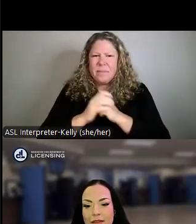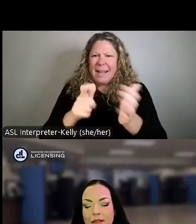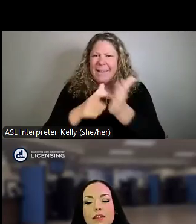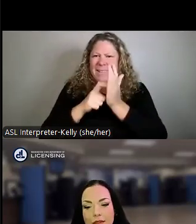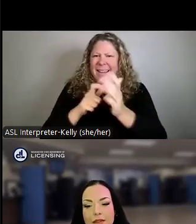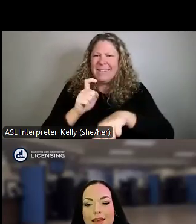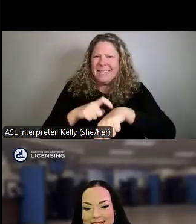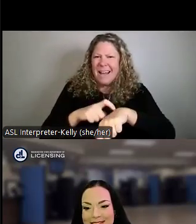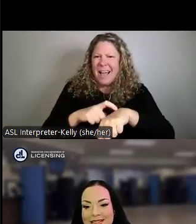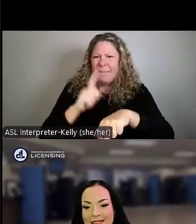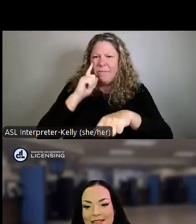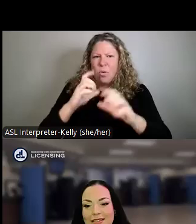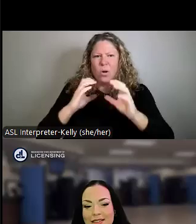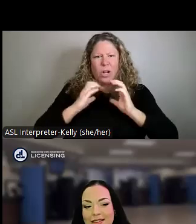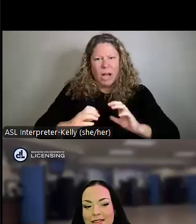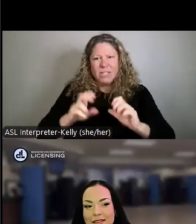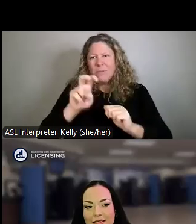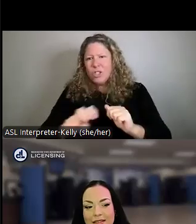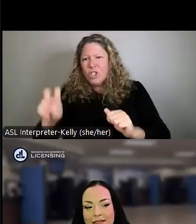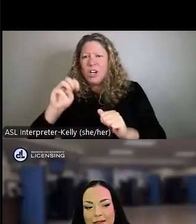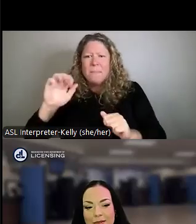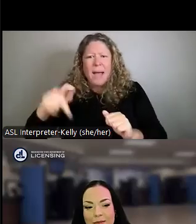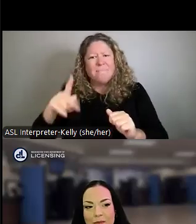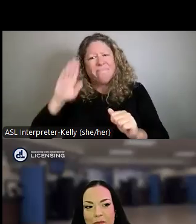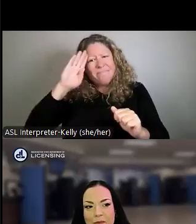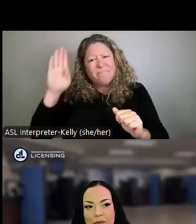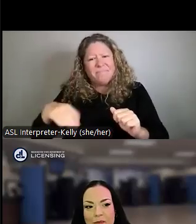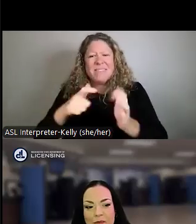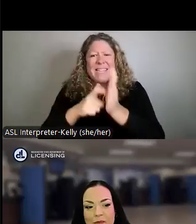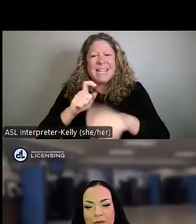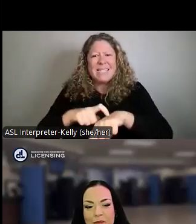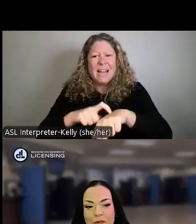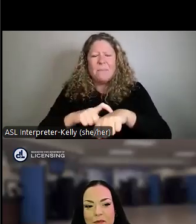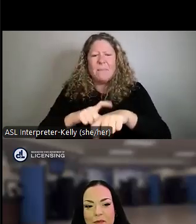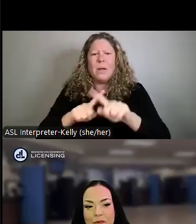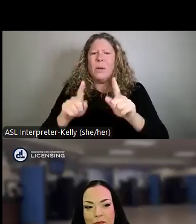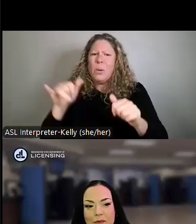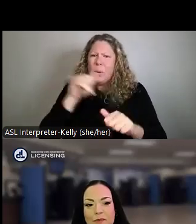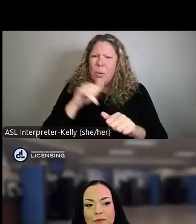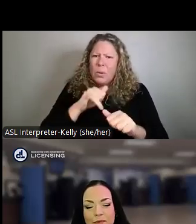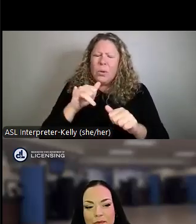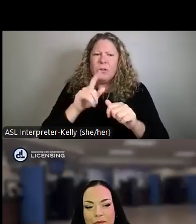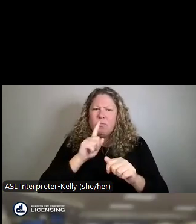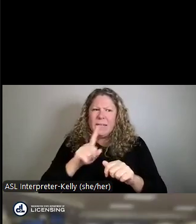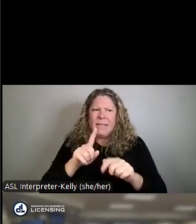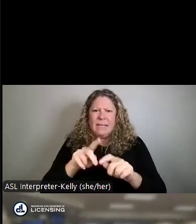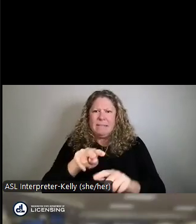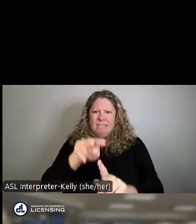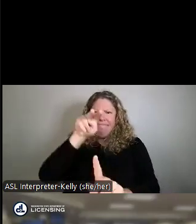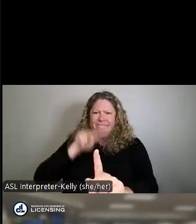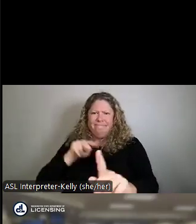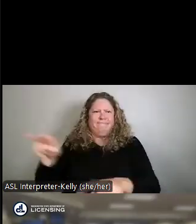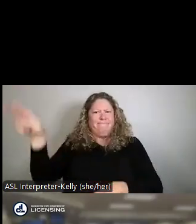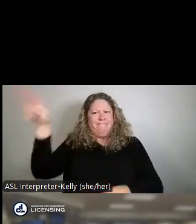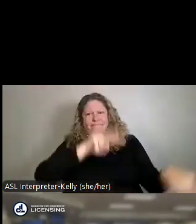do customer journey maps, as you heard. But by taking that time to step back, to look at our business from a customer point